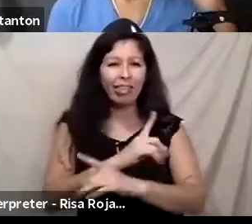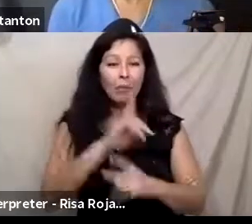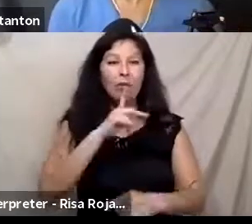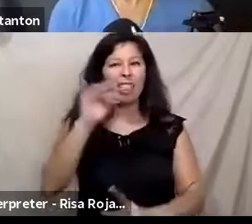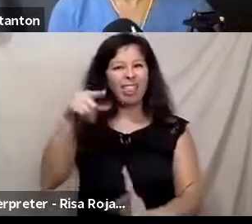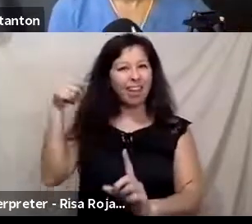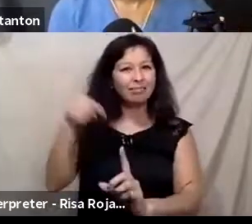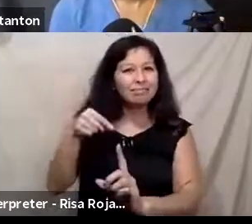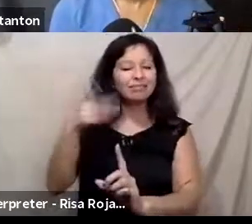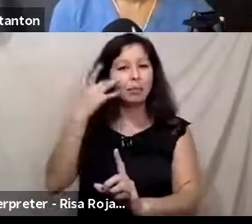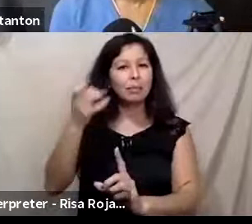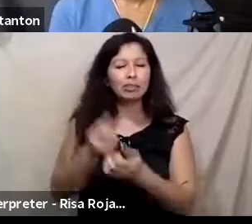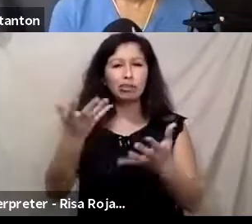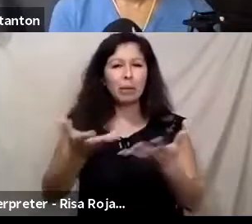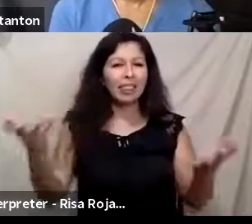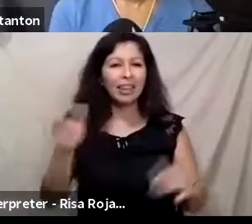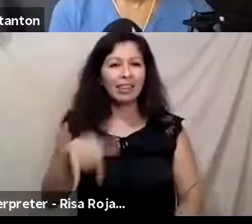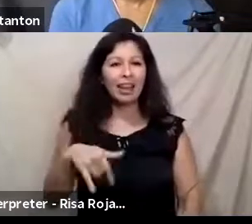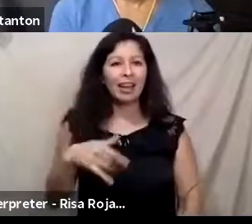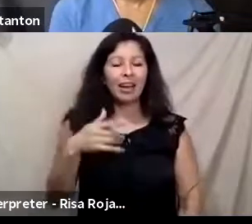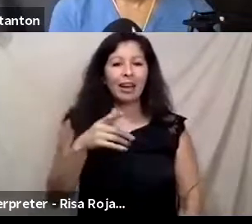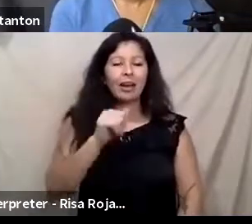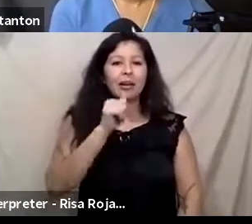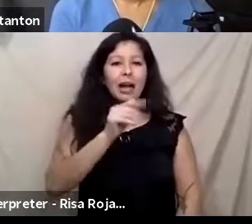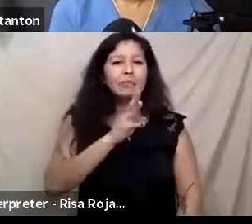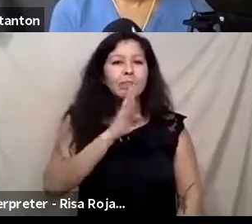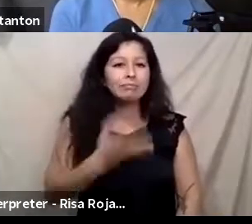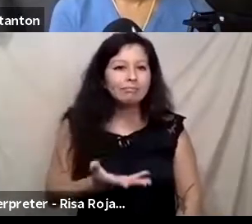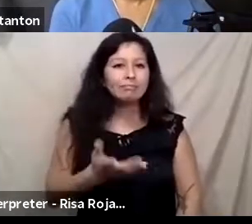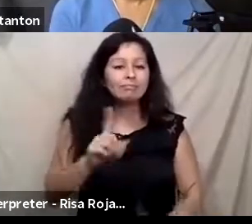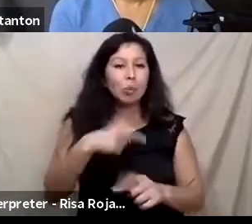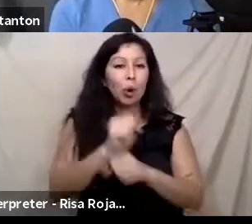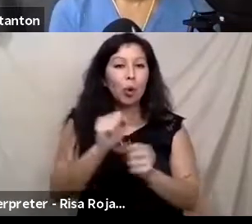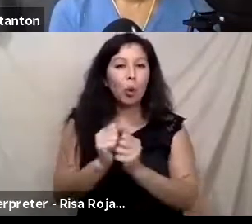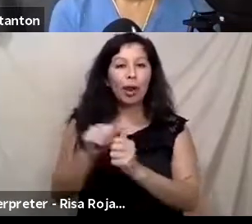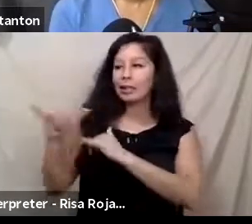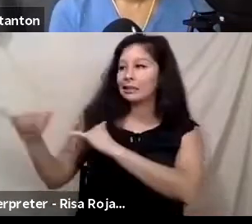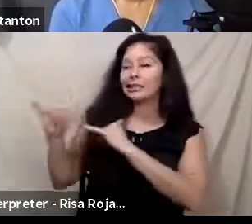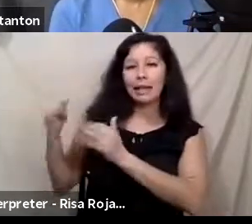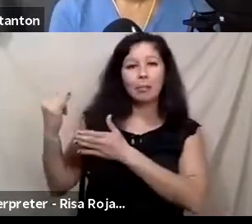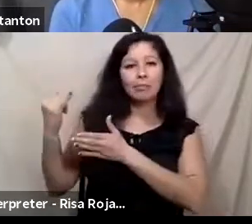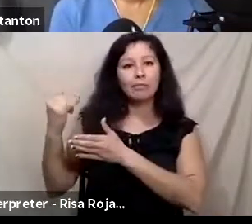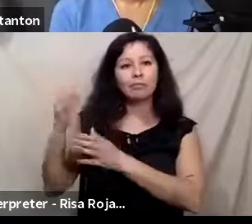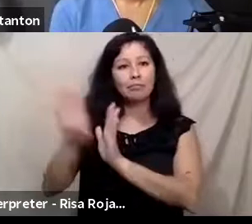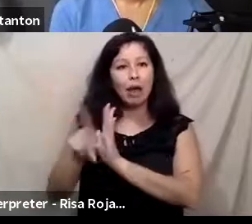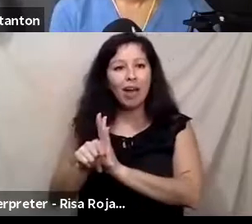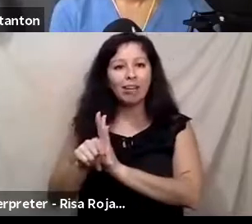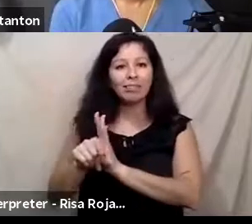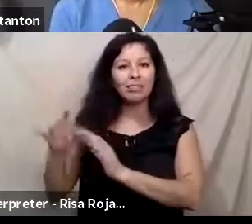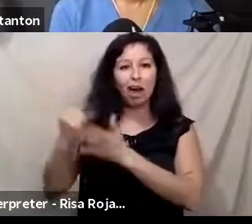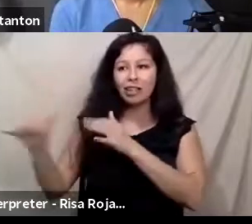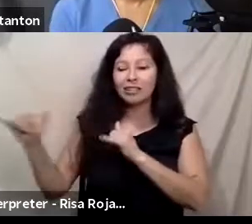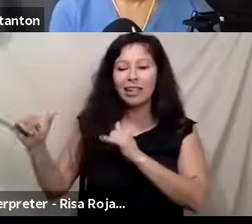it is. It's like there are so many things that are unspoken when you work with fellow artists. So culturally speaking,